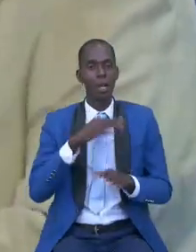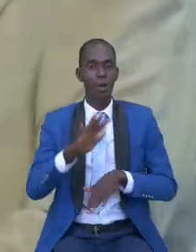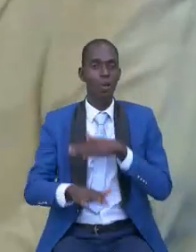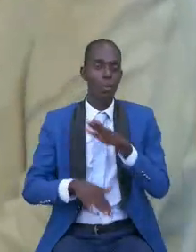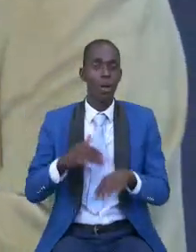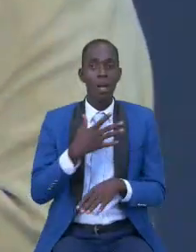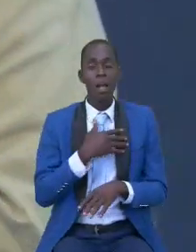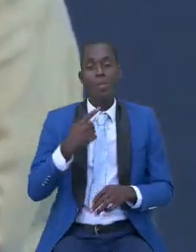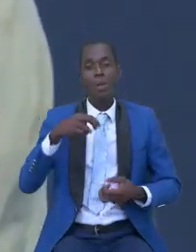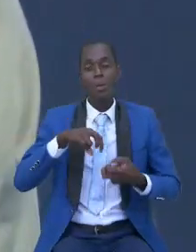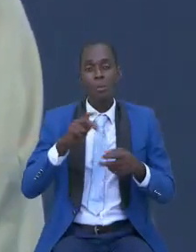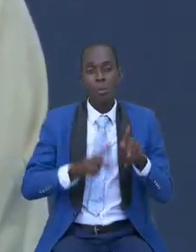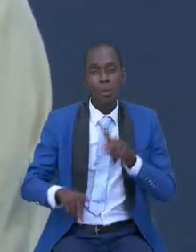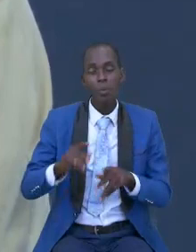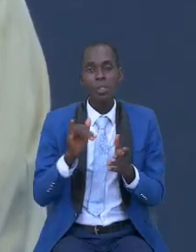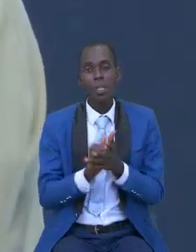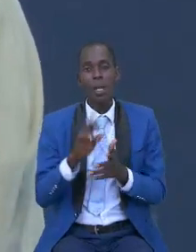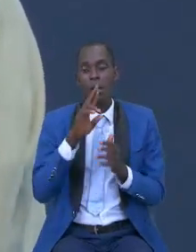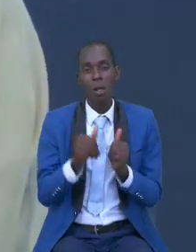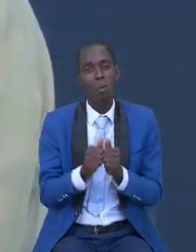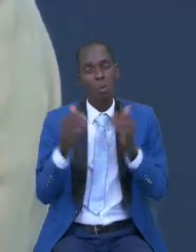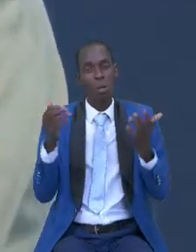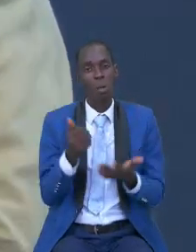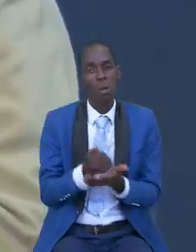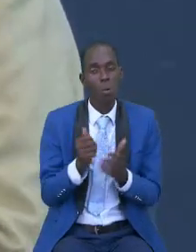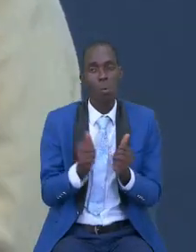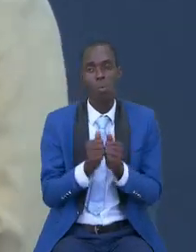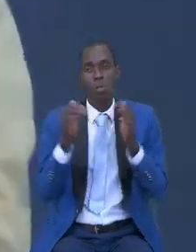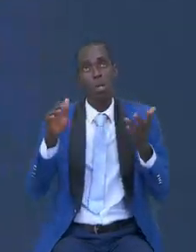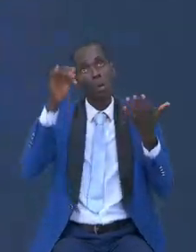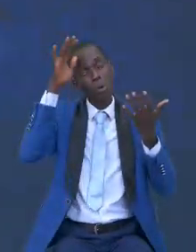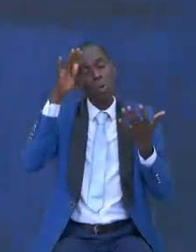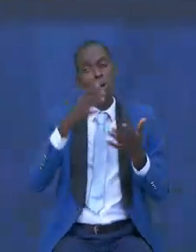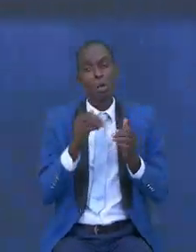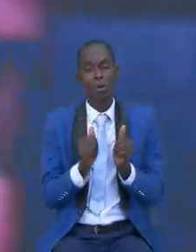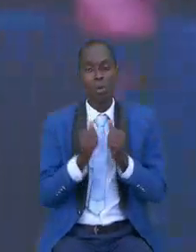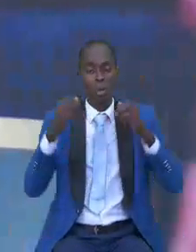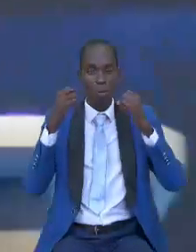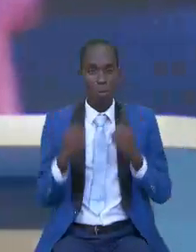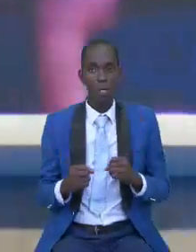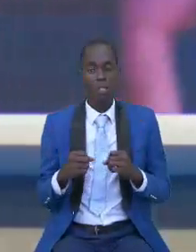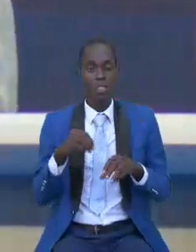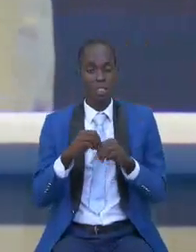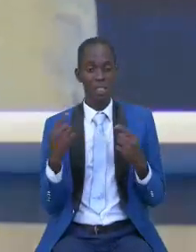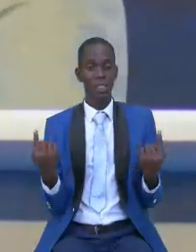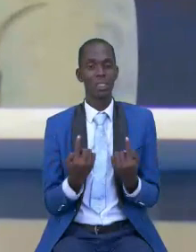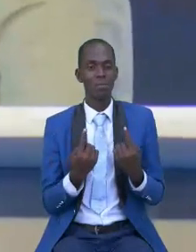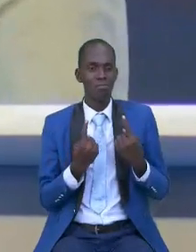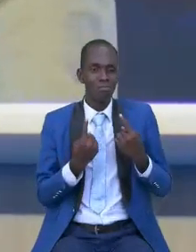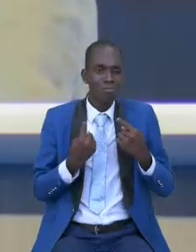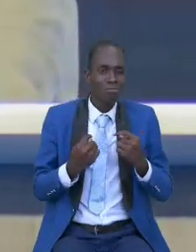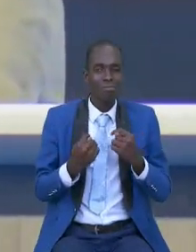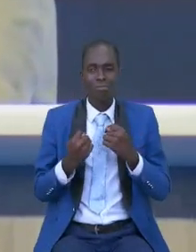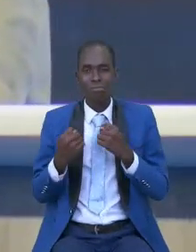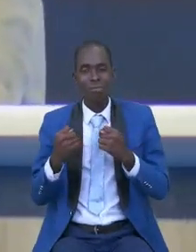the people who are helpless, hopeless, powerless in sin, they tried and tried